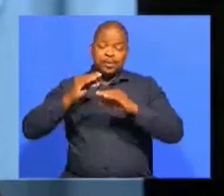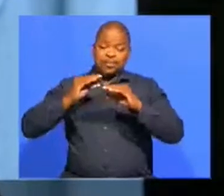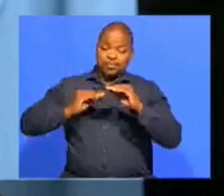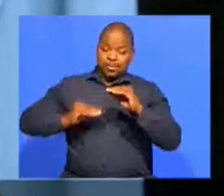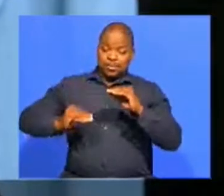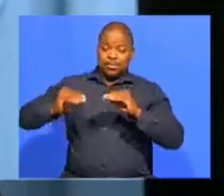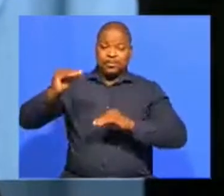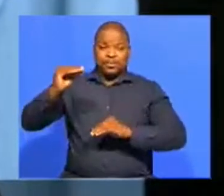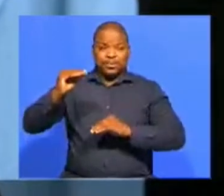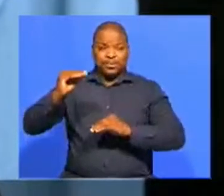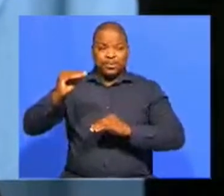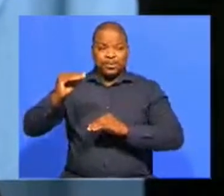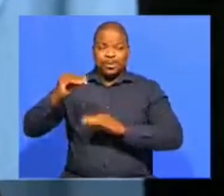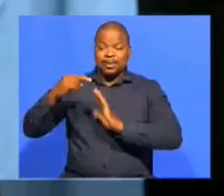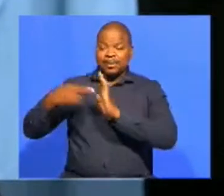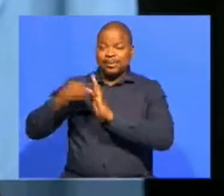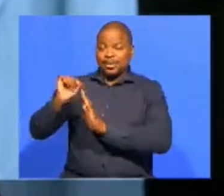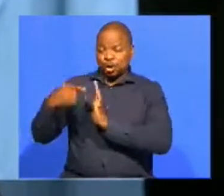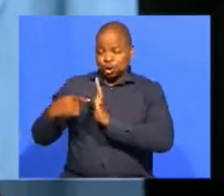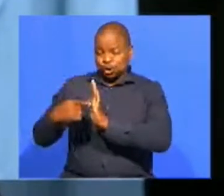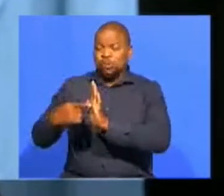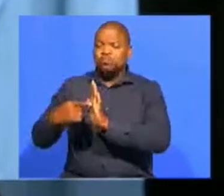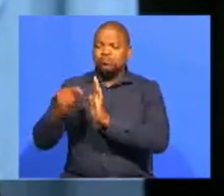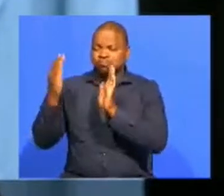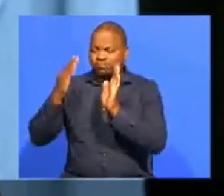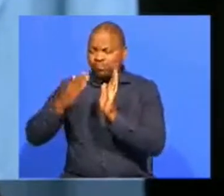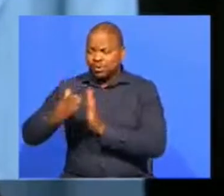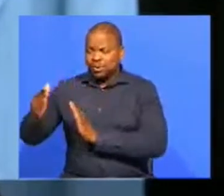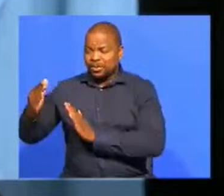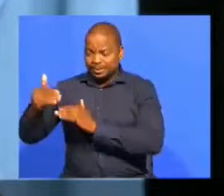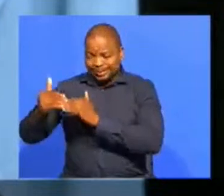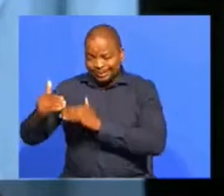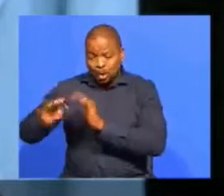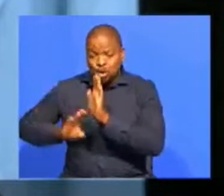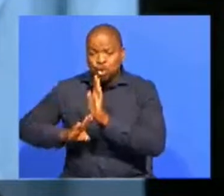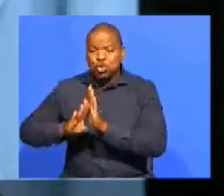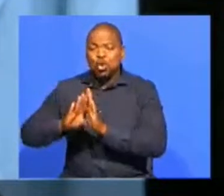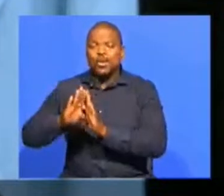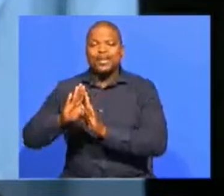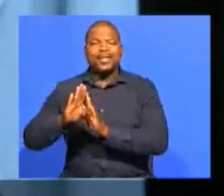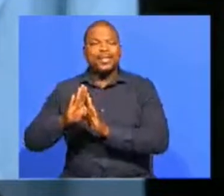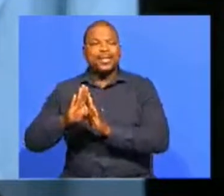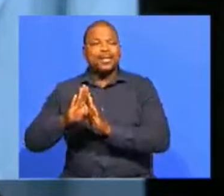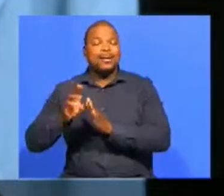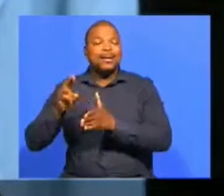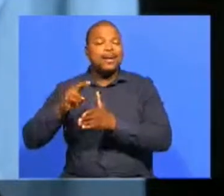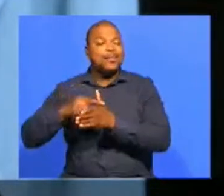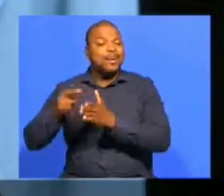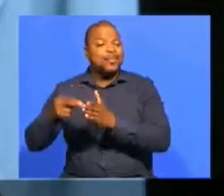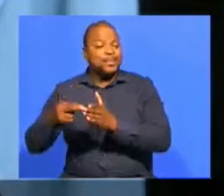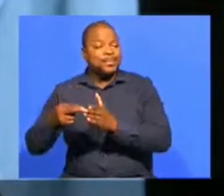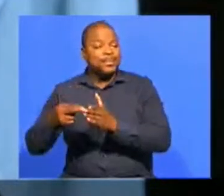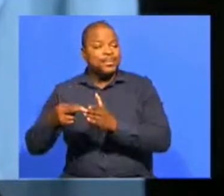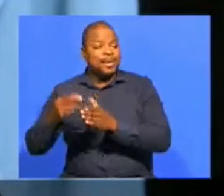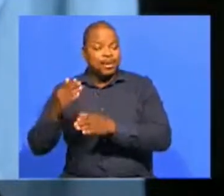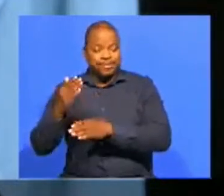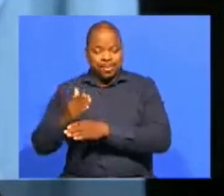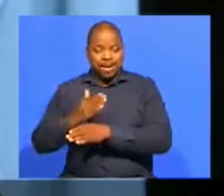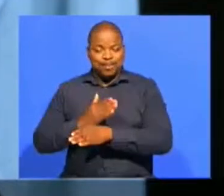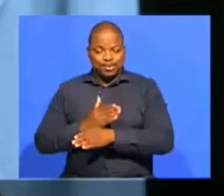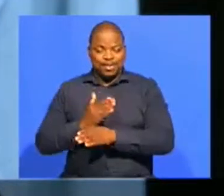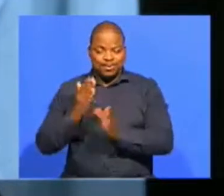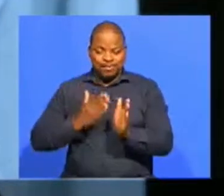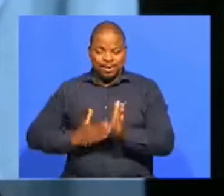advancements. Your tenure has shown a commitment to sustainable growth, resulting in an enhanced